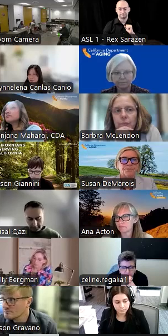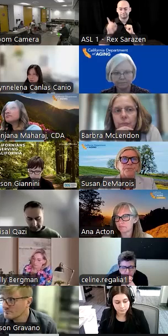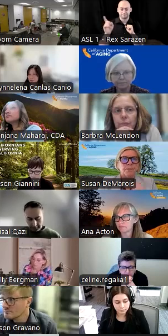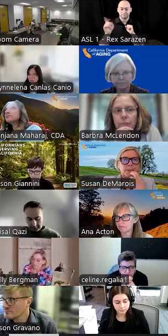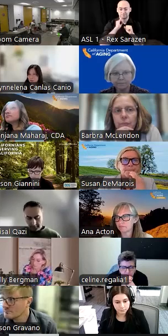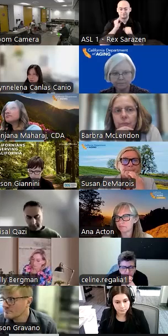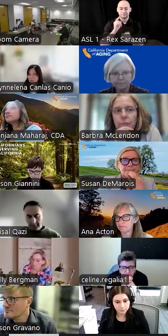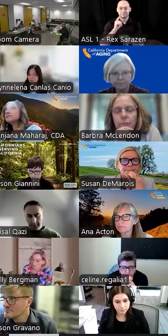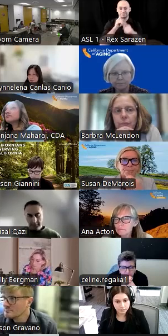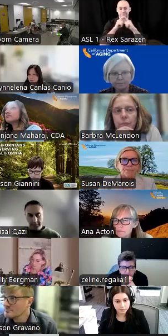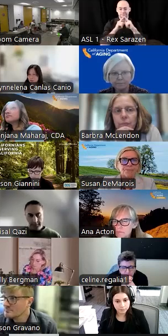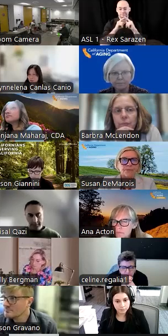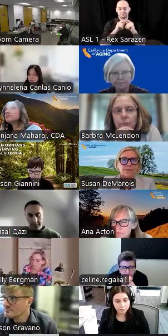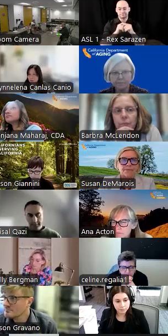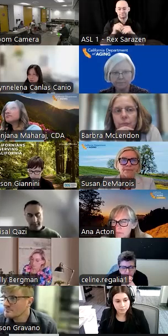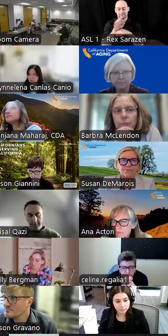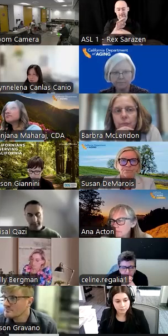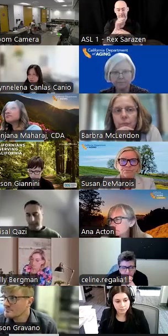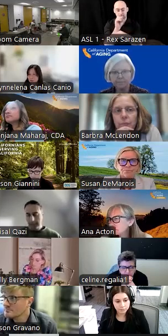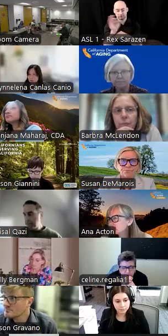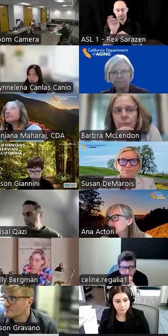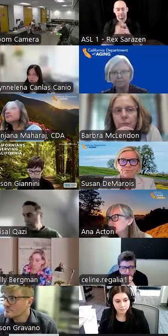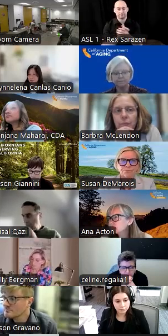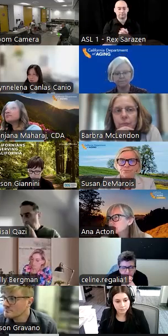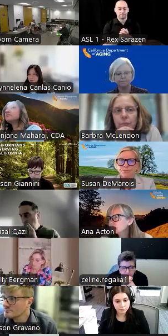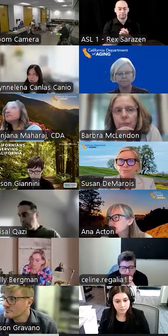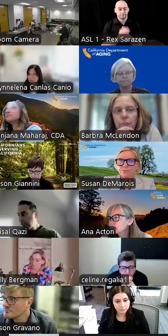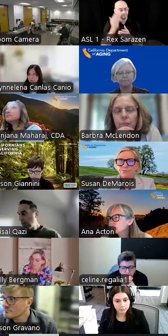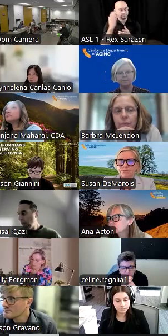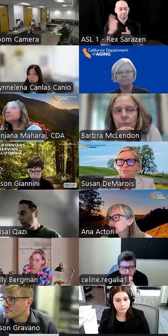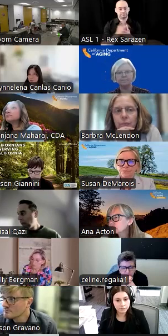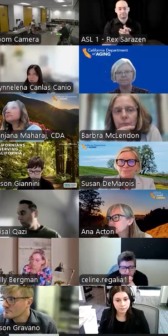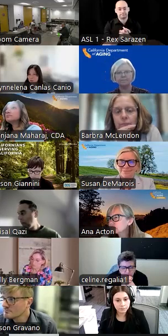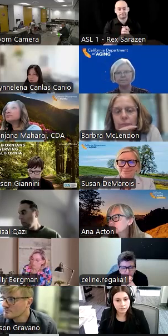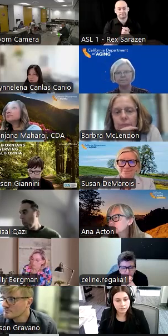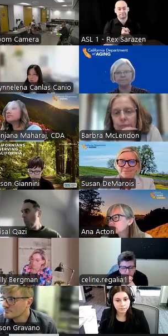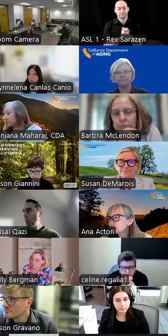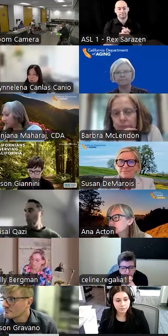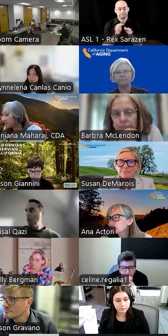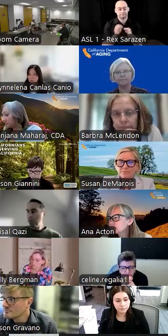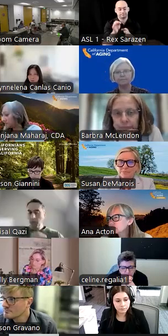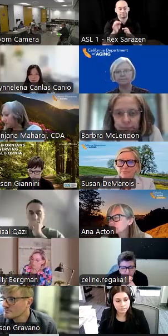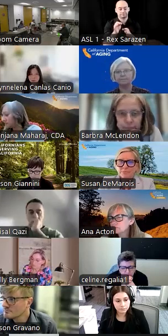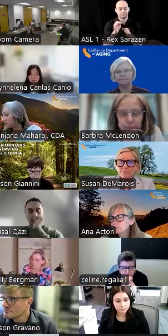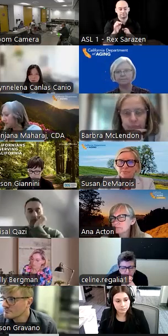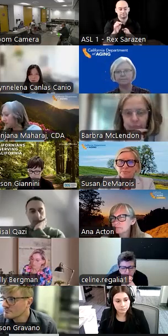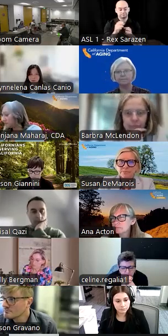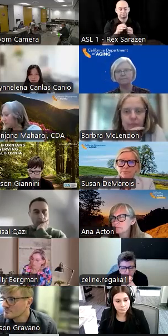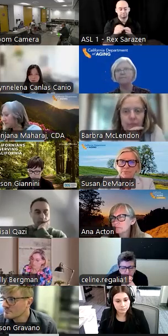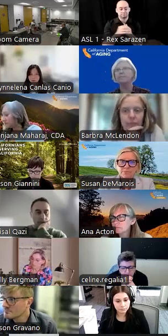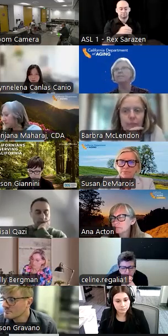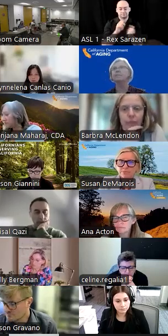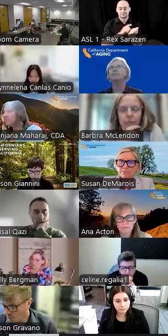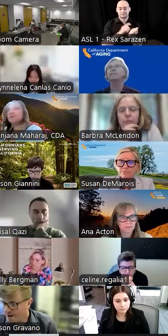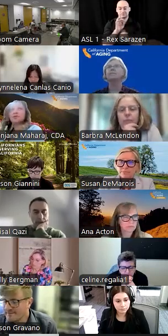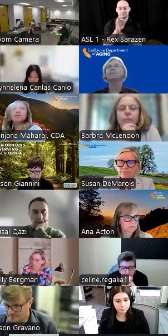muted and her camera's off. So I don't know. Okay. So we move on to, and is it Dr. Farias not